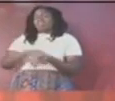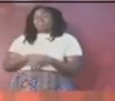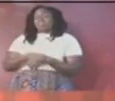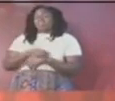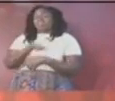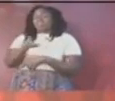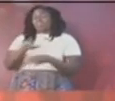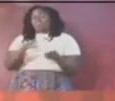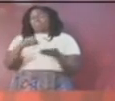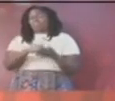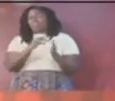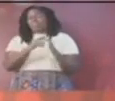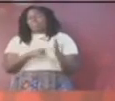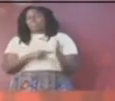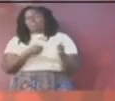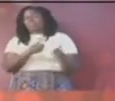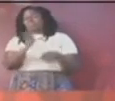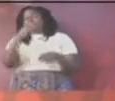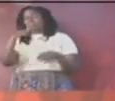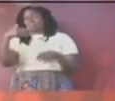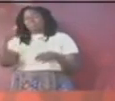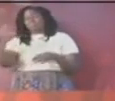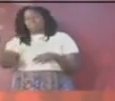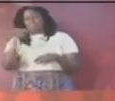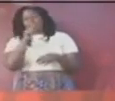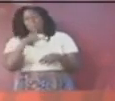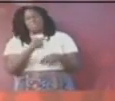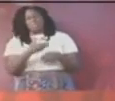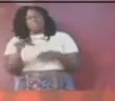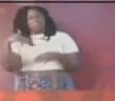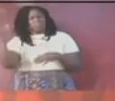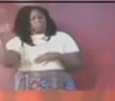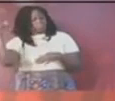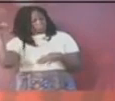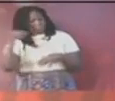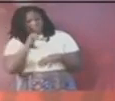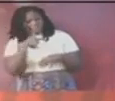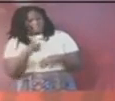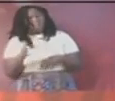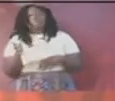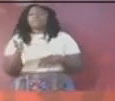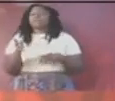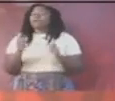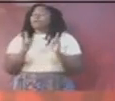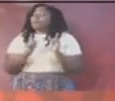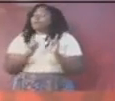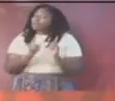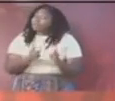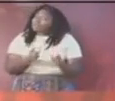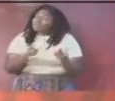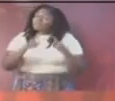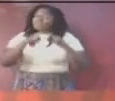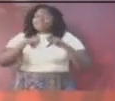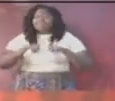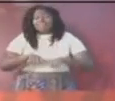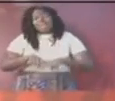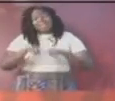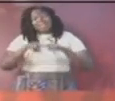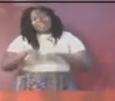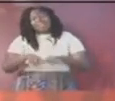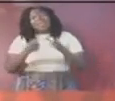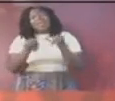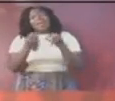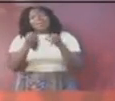we cooperate with the system will impact on the extent to which those measures are successful. We